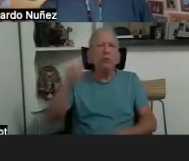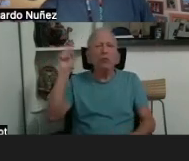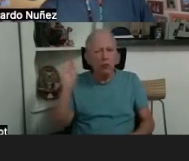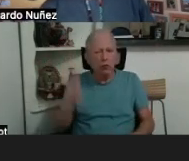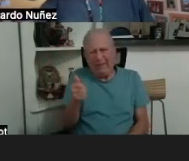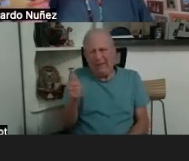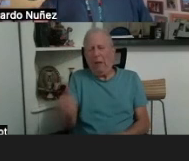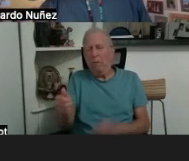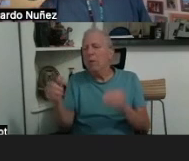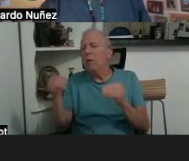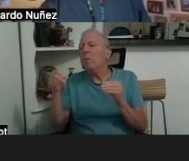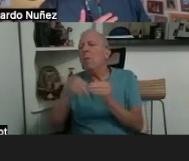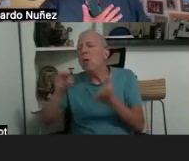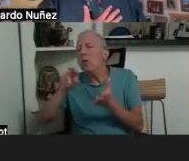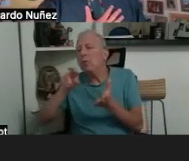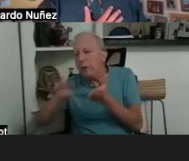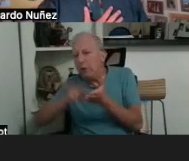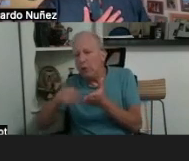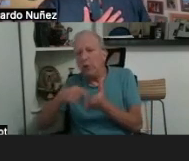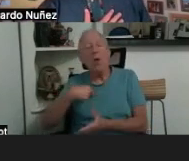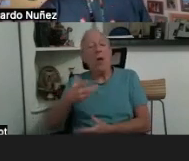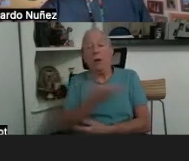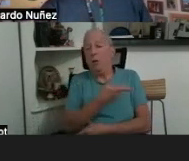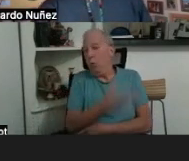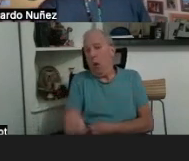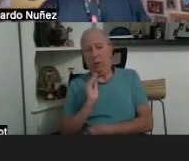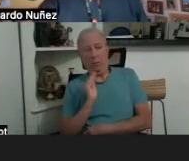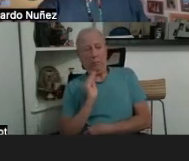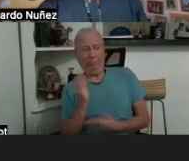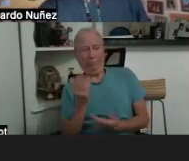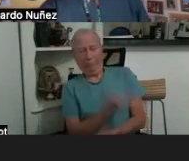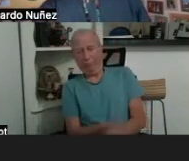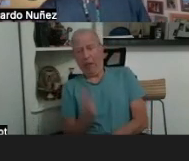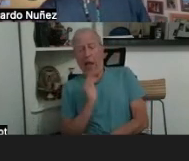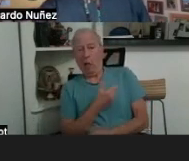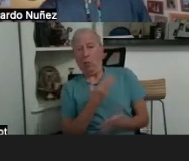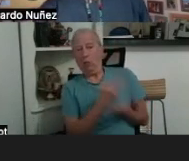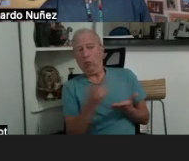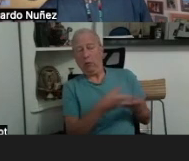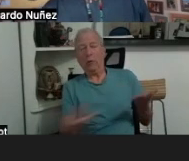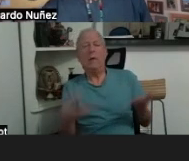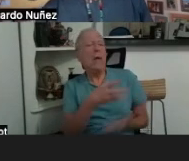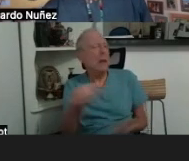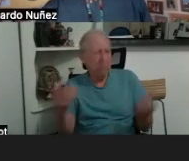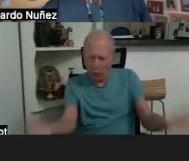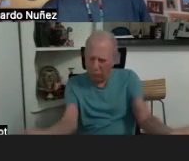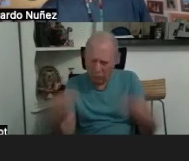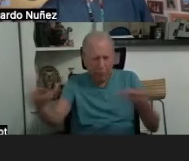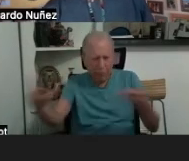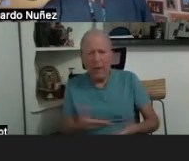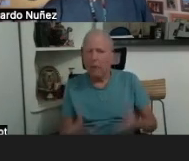research and welcome you to use our resources and even come to one of our resilient communities, legal